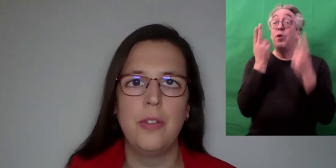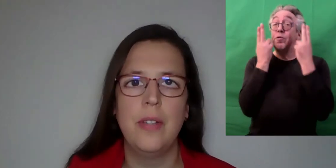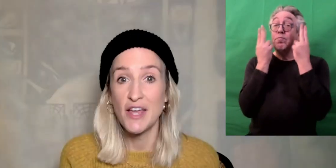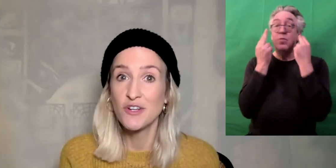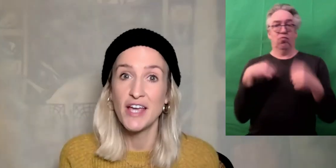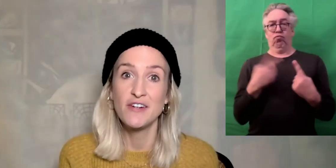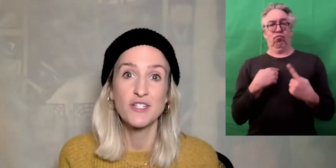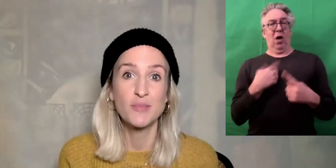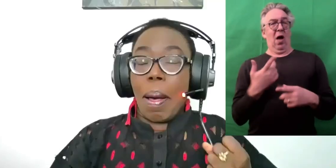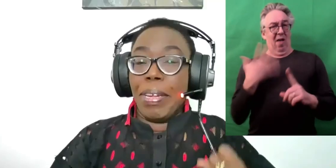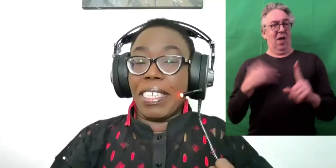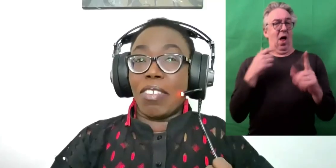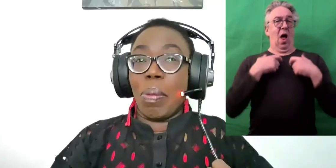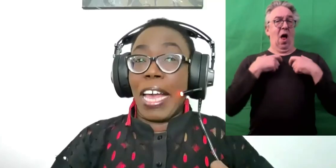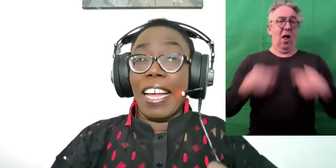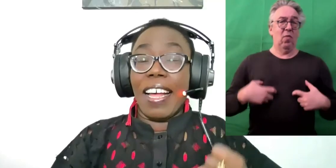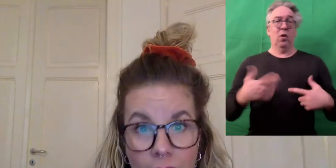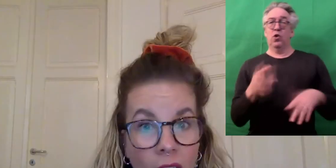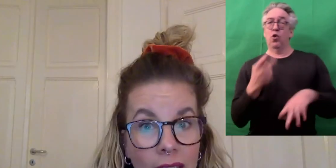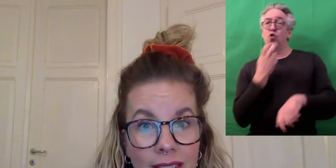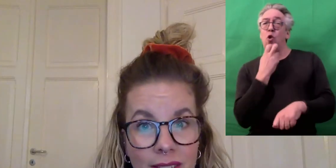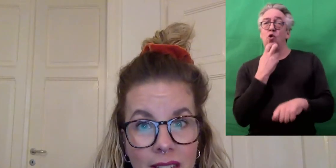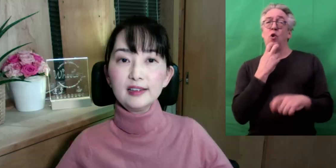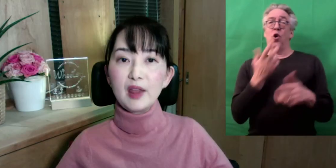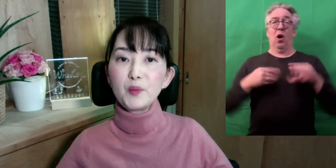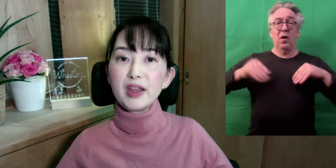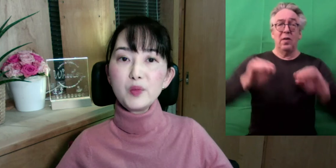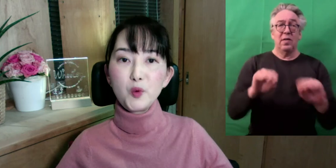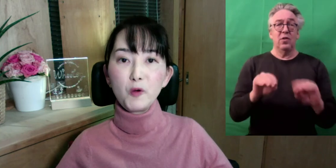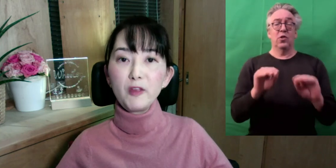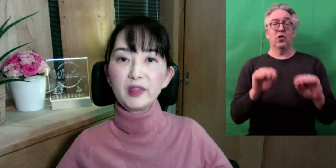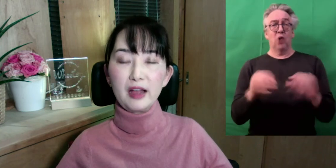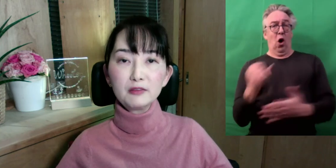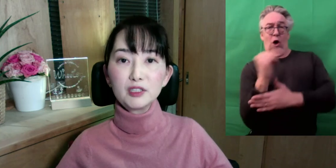doctors, educators, businesswomen, artists, and